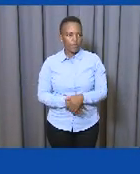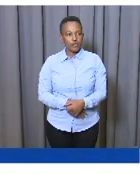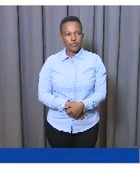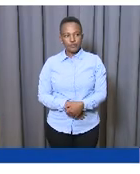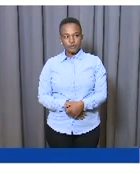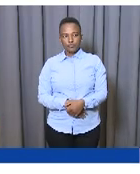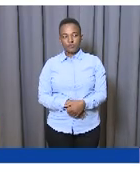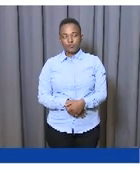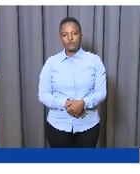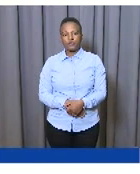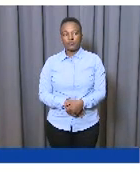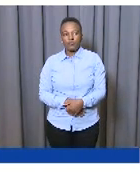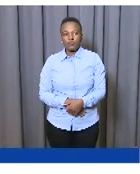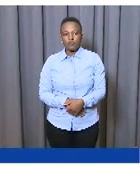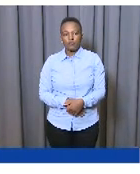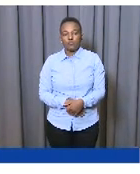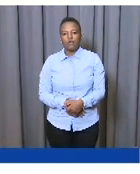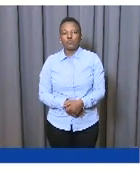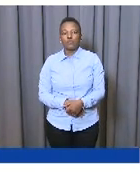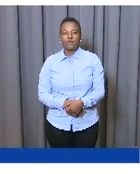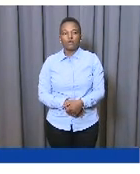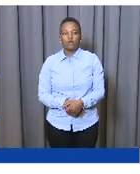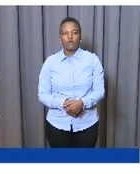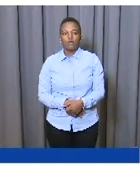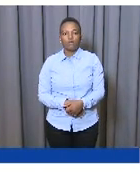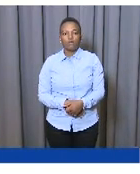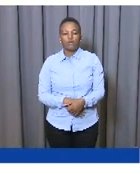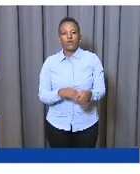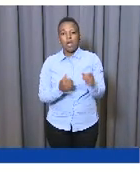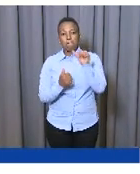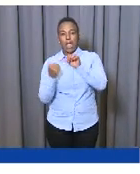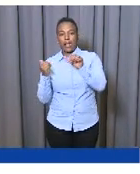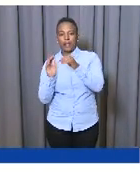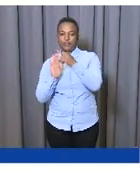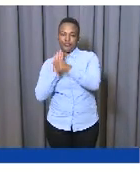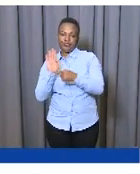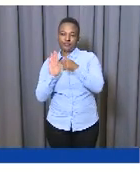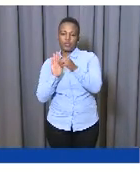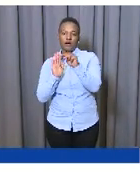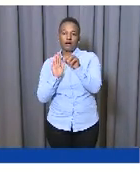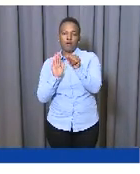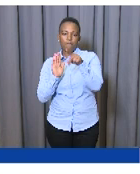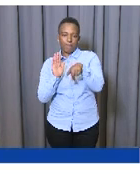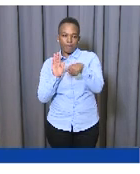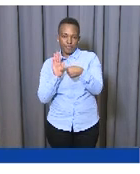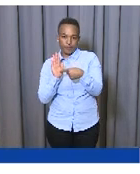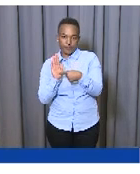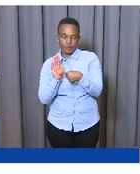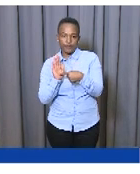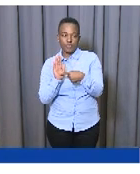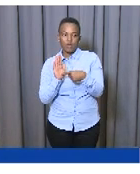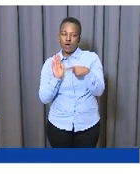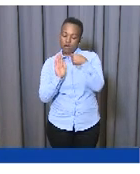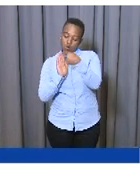I want to, so we are sharing with you the maps. Back to the maps that we were talking about. So this is, we have mapped